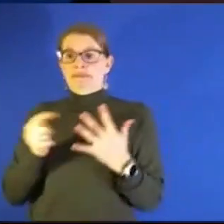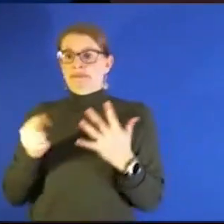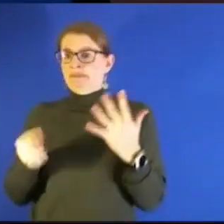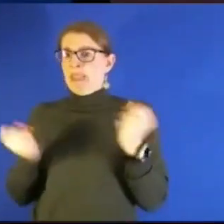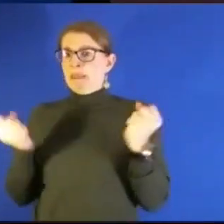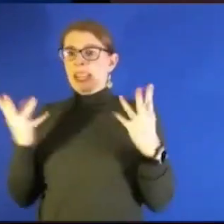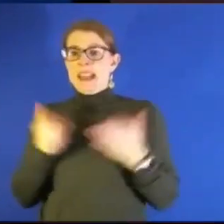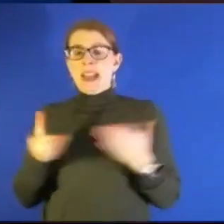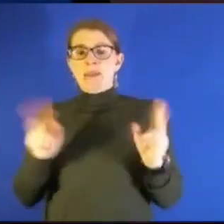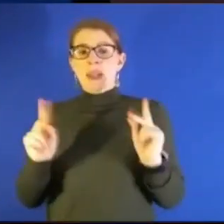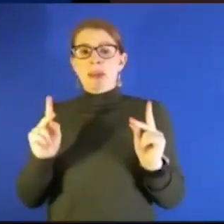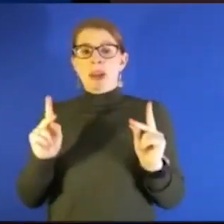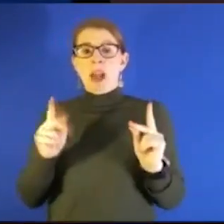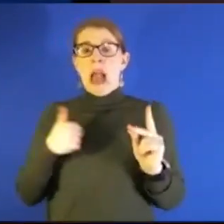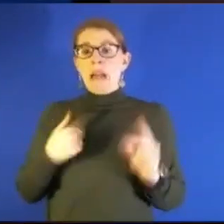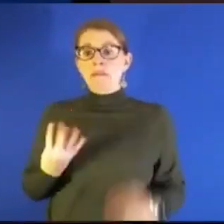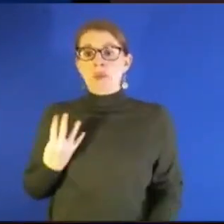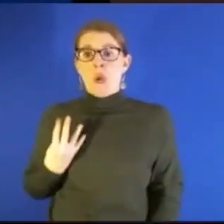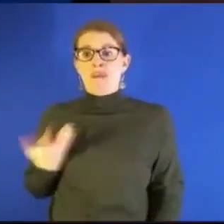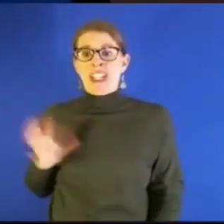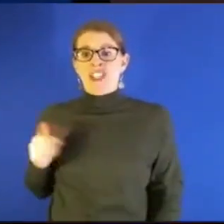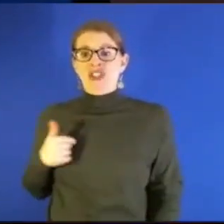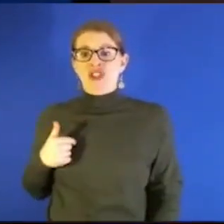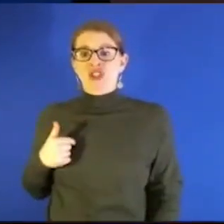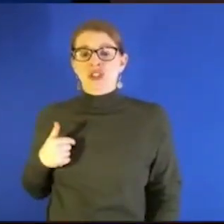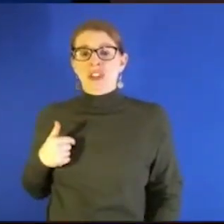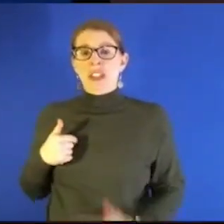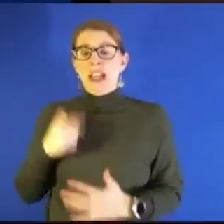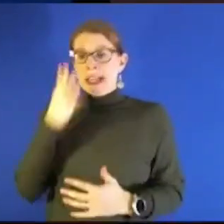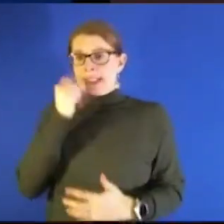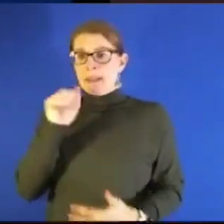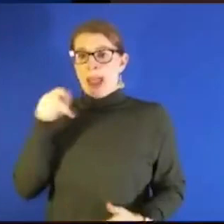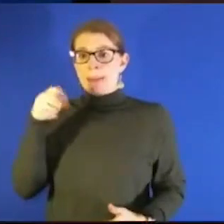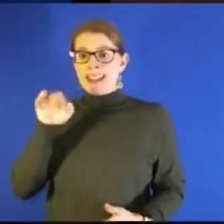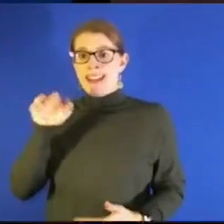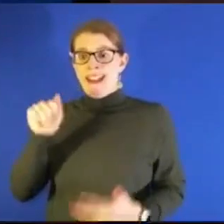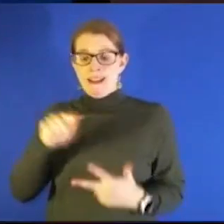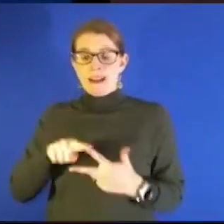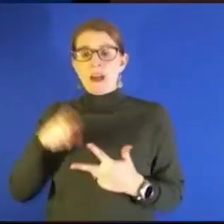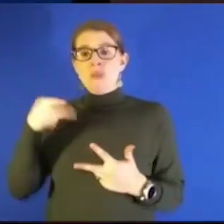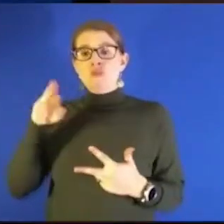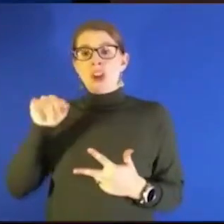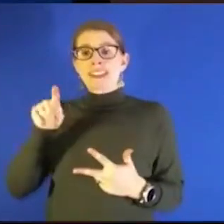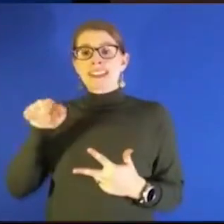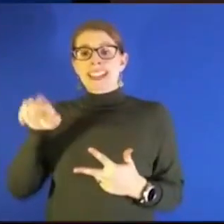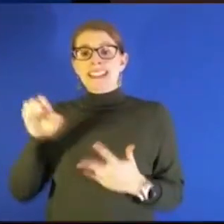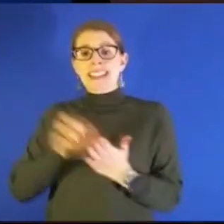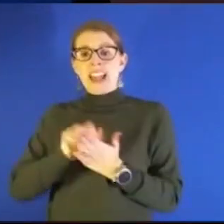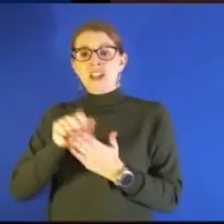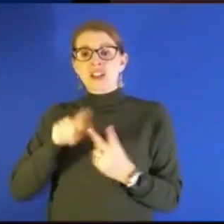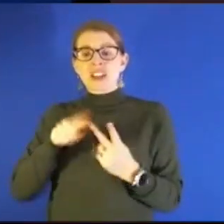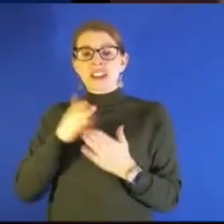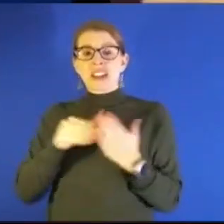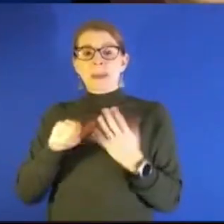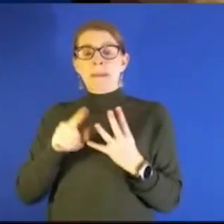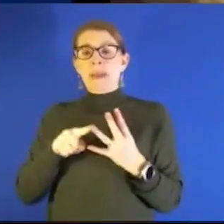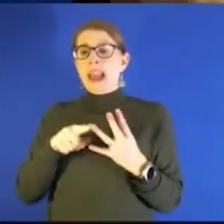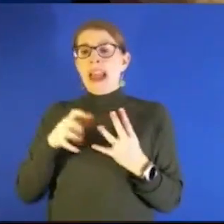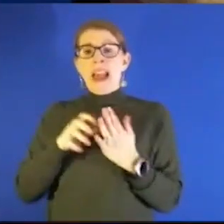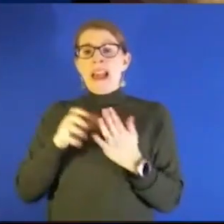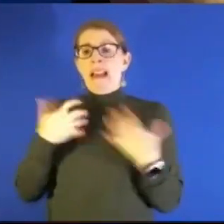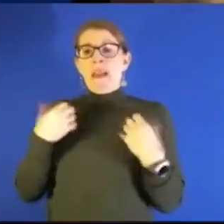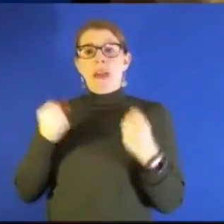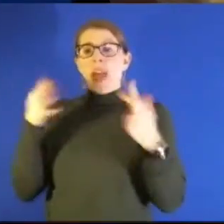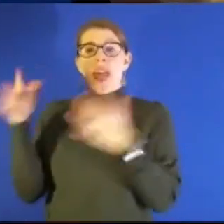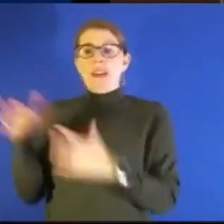4 comorbidities already. I have sleep apnea, I've got prostate cancer, I've got some some gut problems. So at the end of the day, I